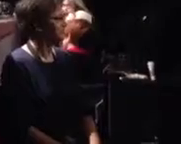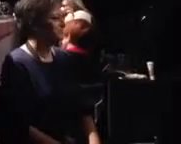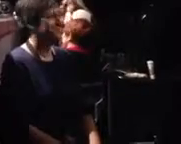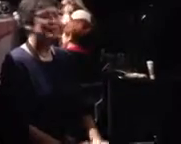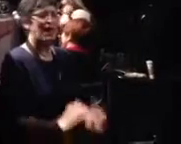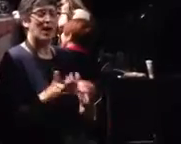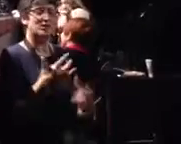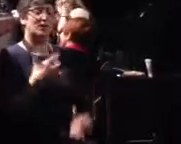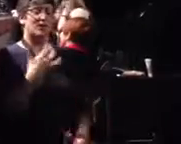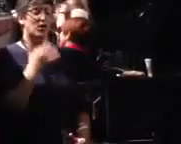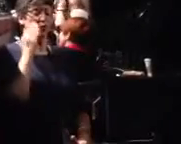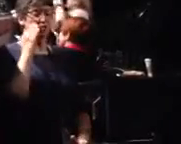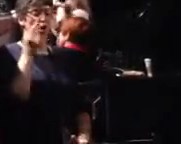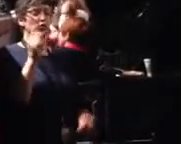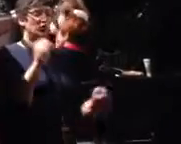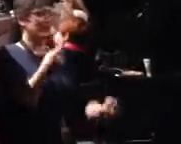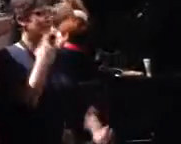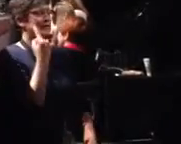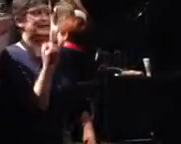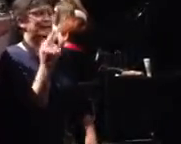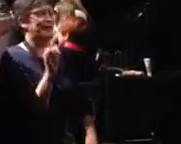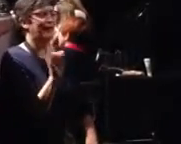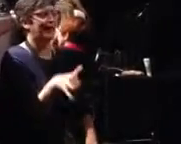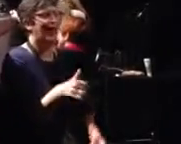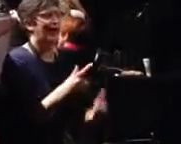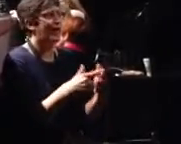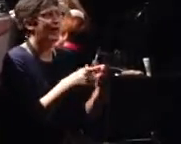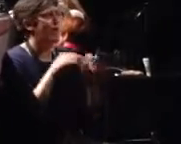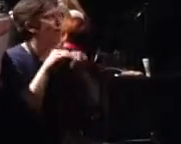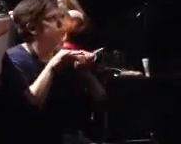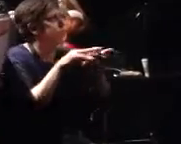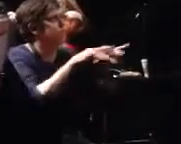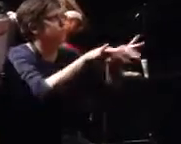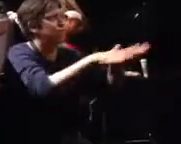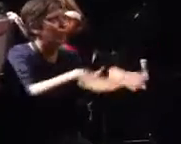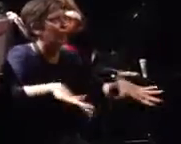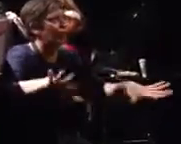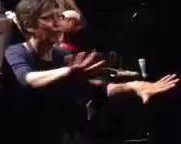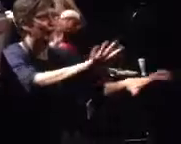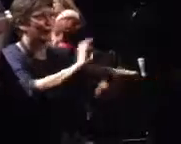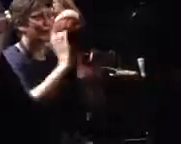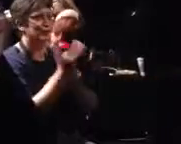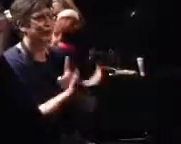How does it feel to know that you can say something like that and have it seep into the culture like it has?